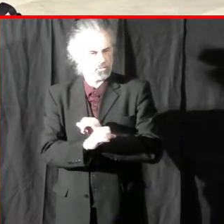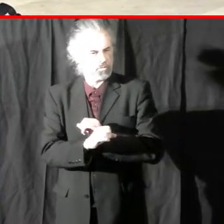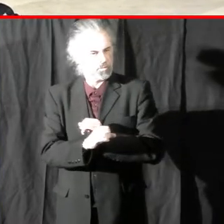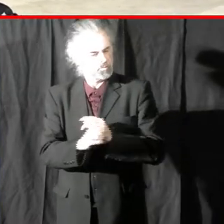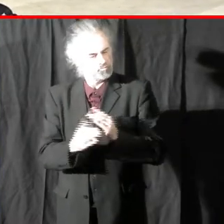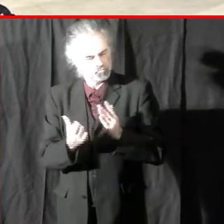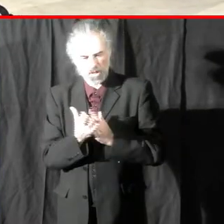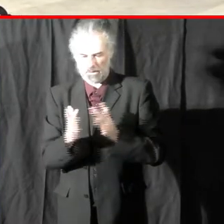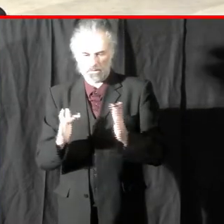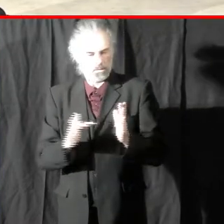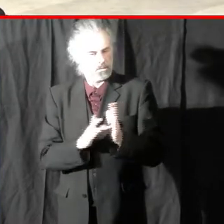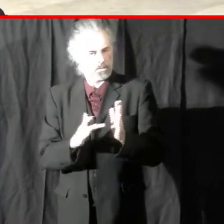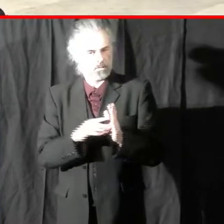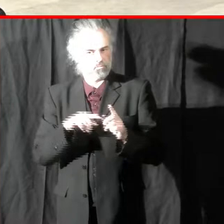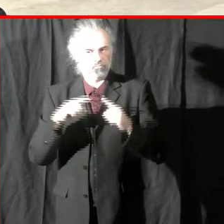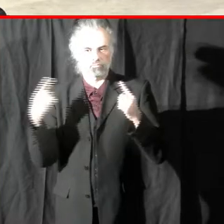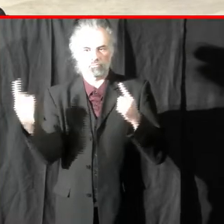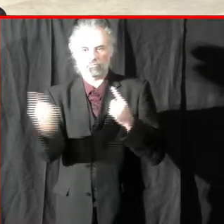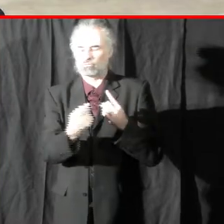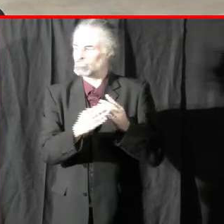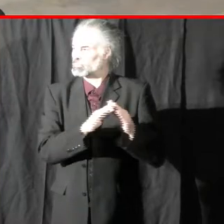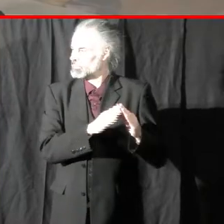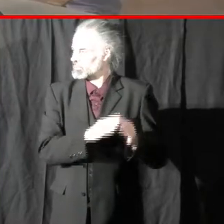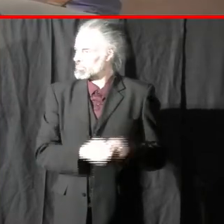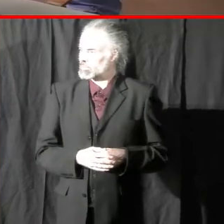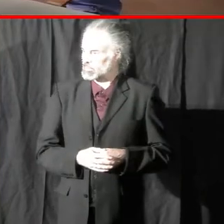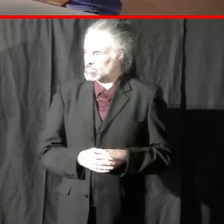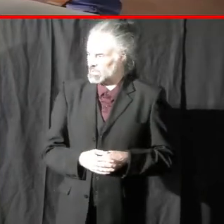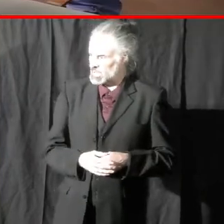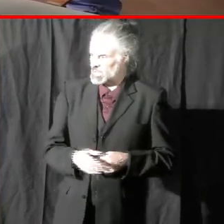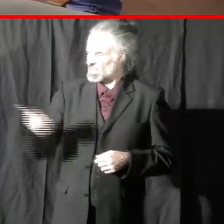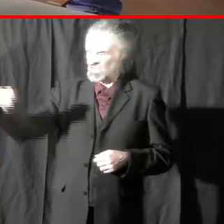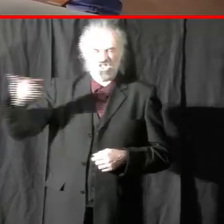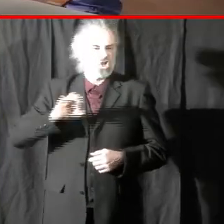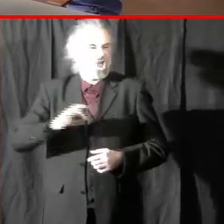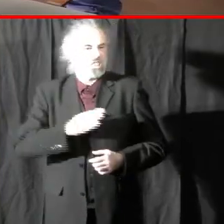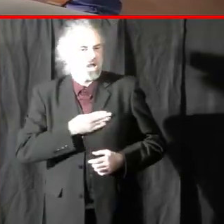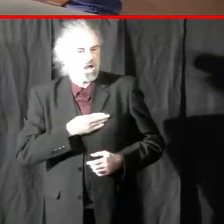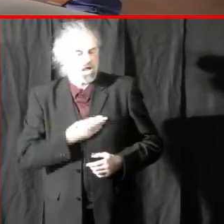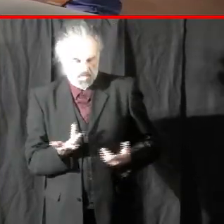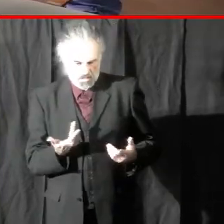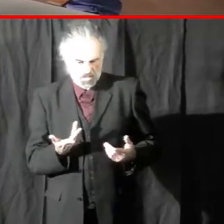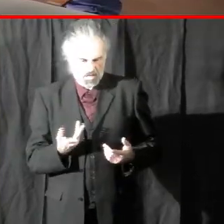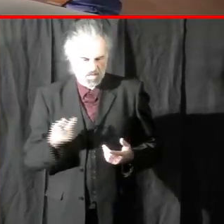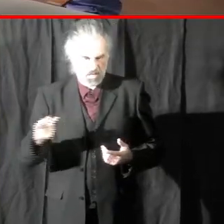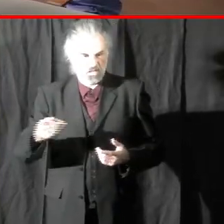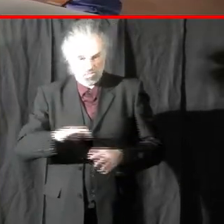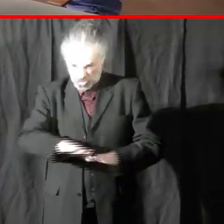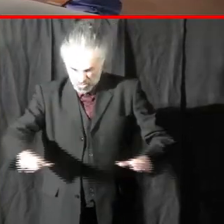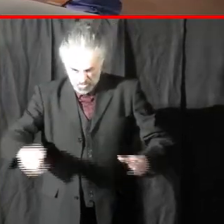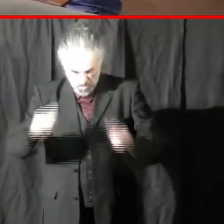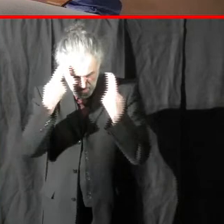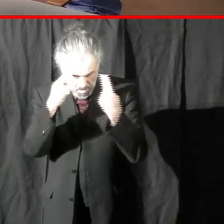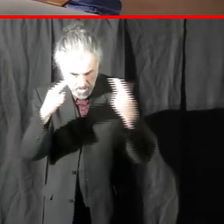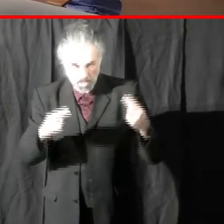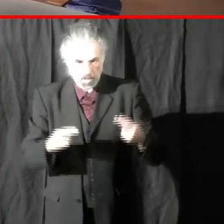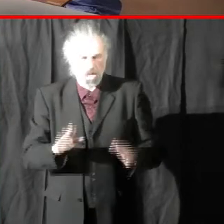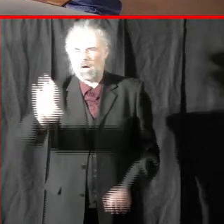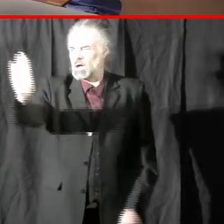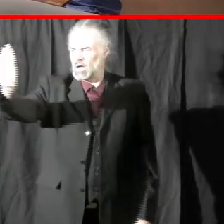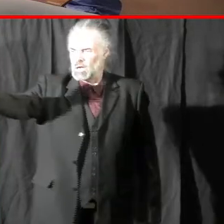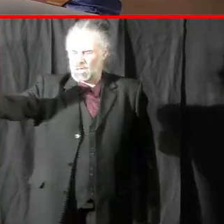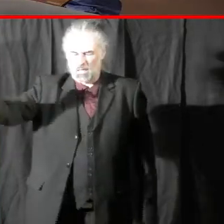community. I thought the kids were at the heart of our community. The kids have been dying. Stefan, please.